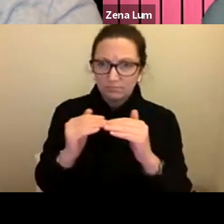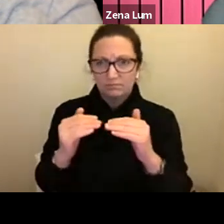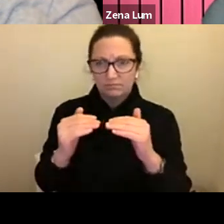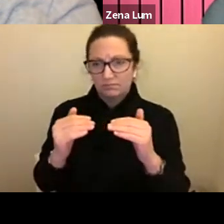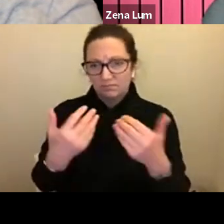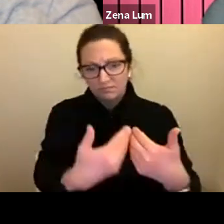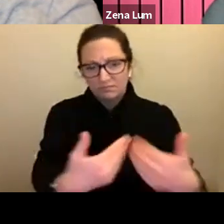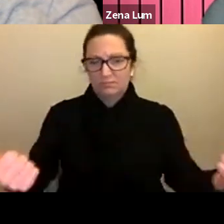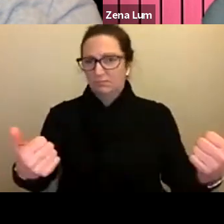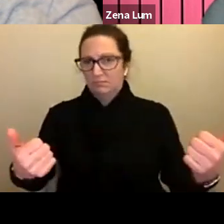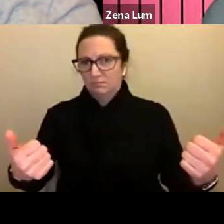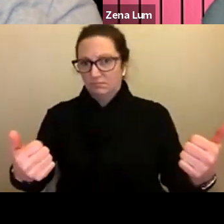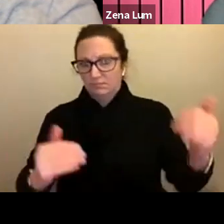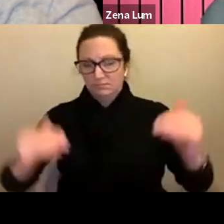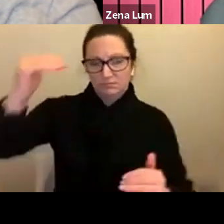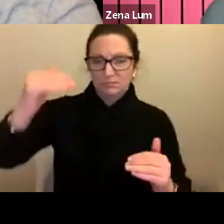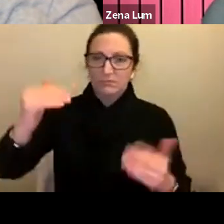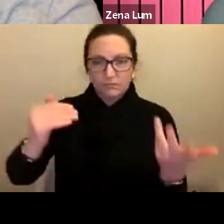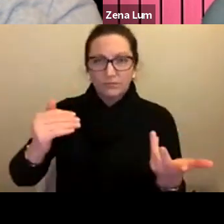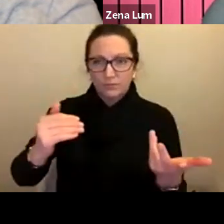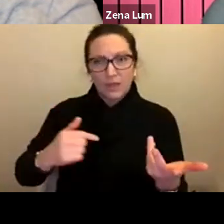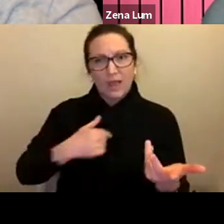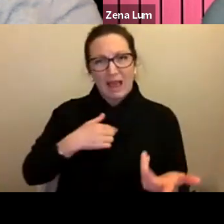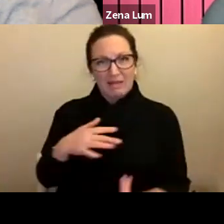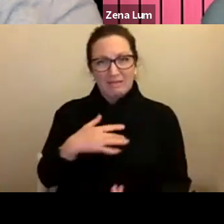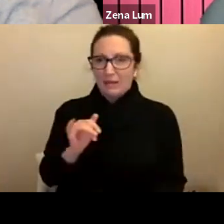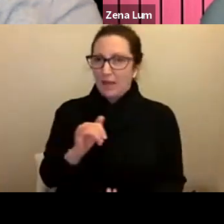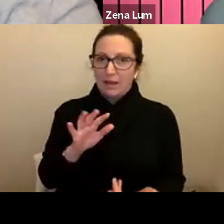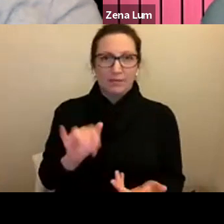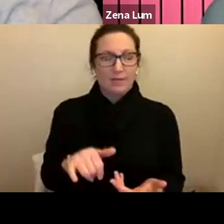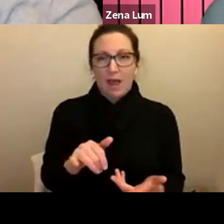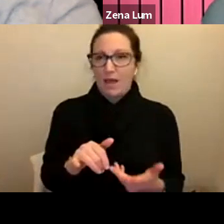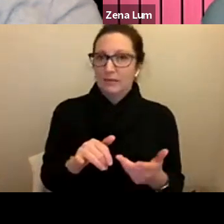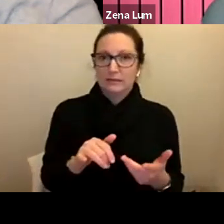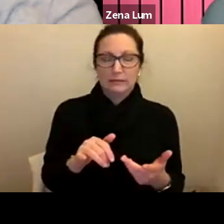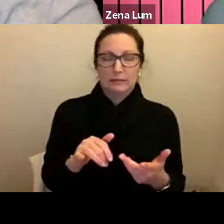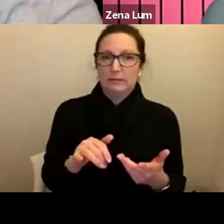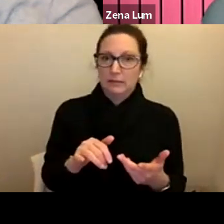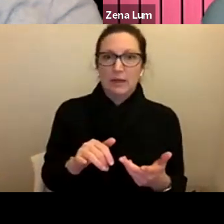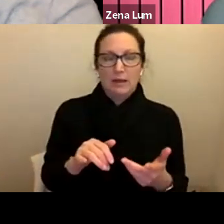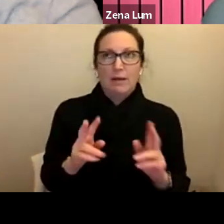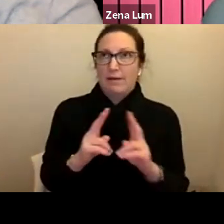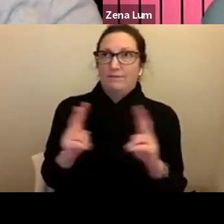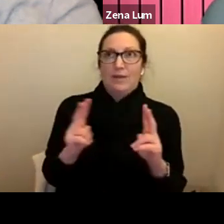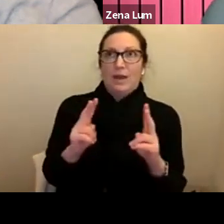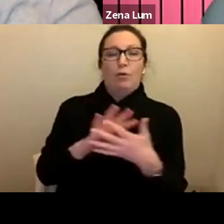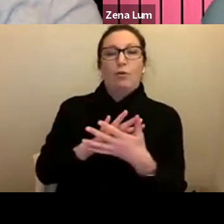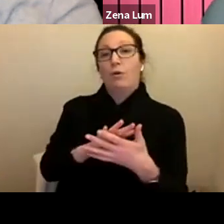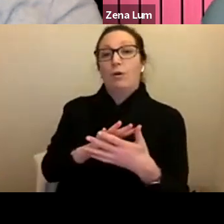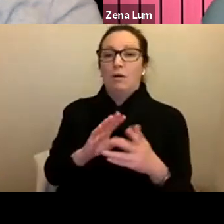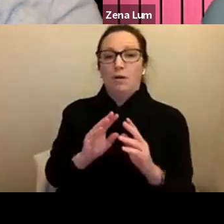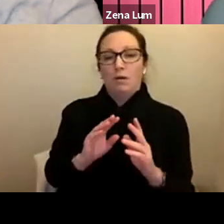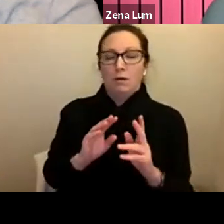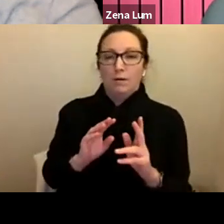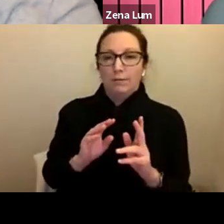to, say that I feel like it's a very blatant example of racism to have these selective